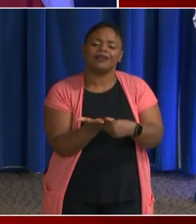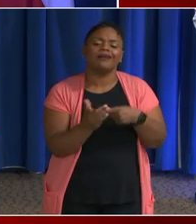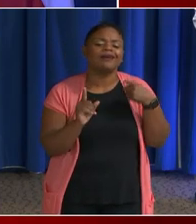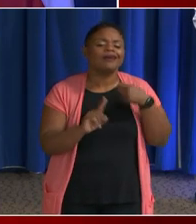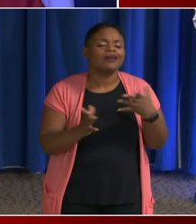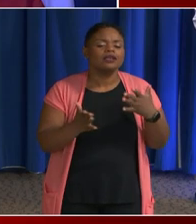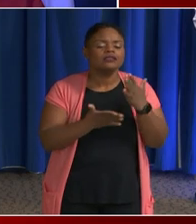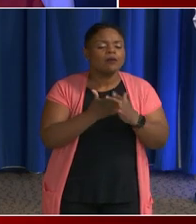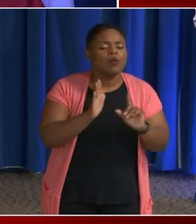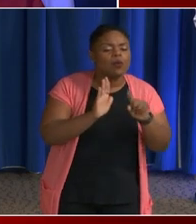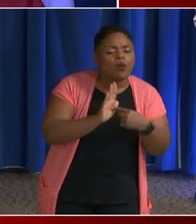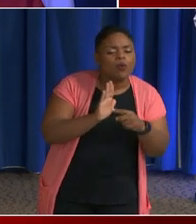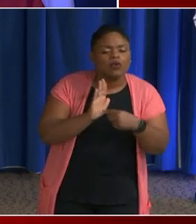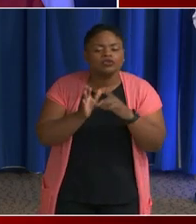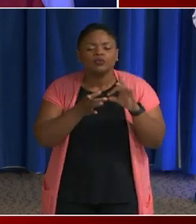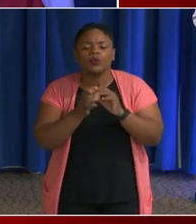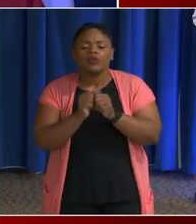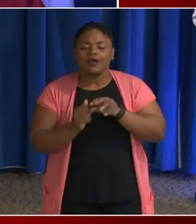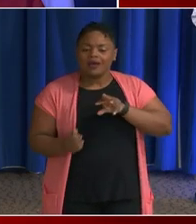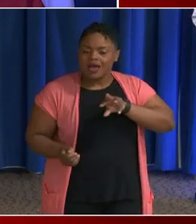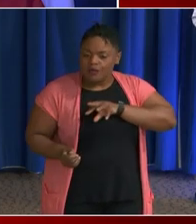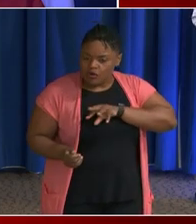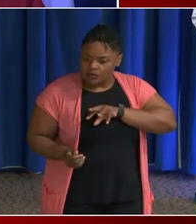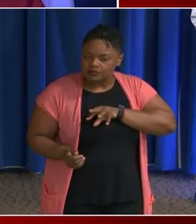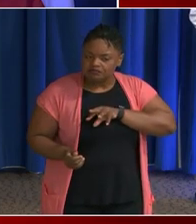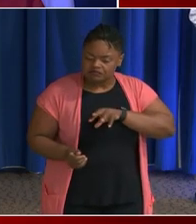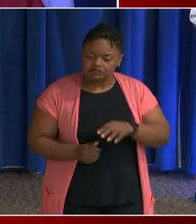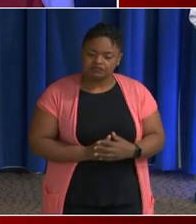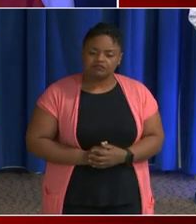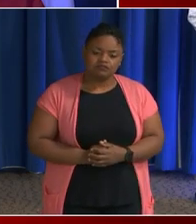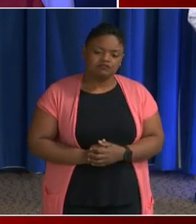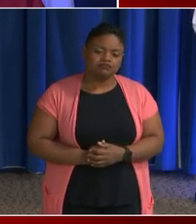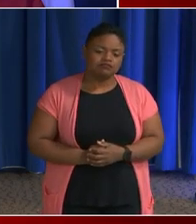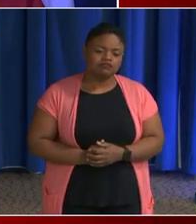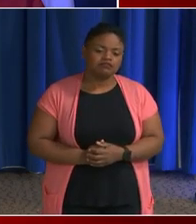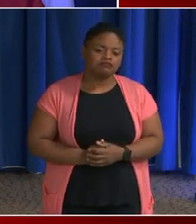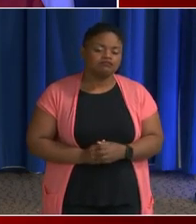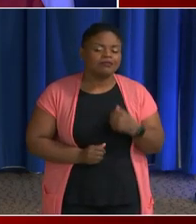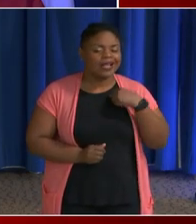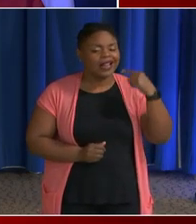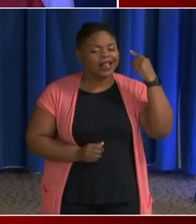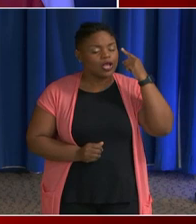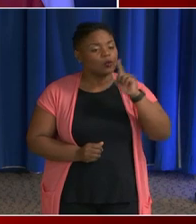rules related to body-worn camera, which were, I think, unanimously